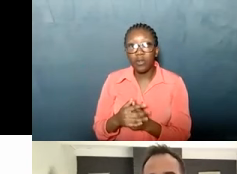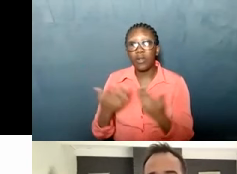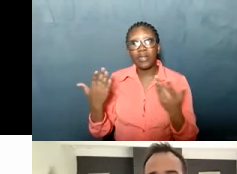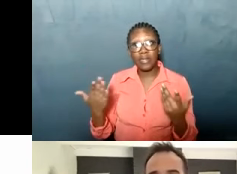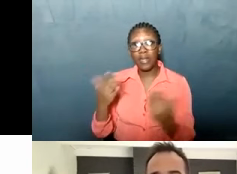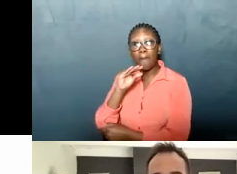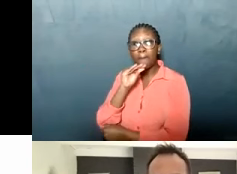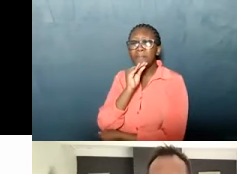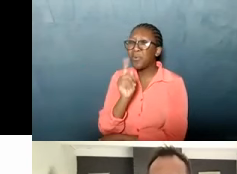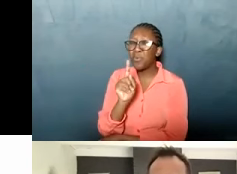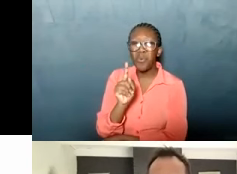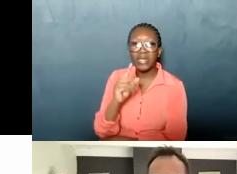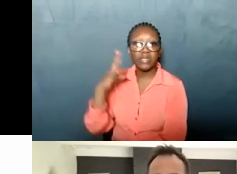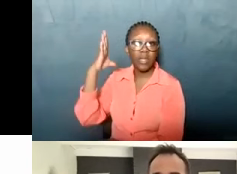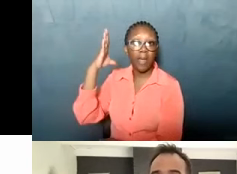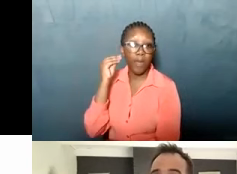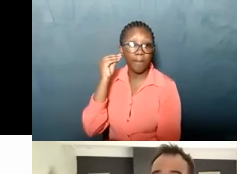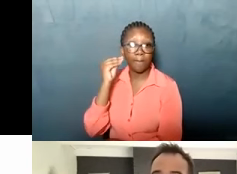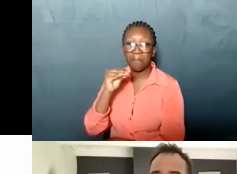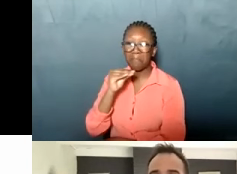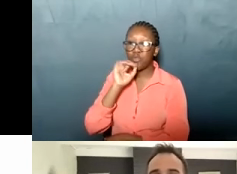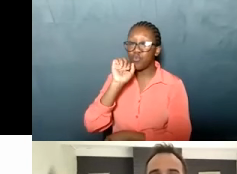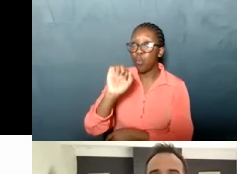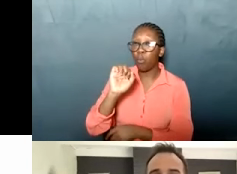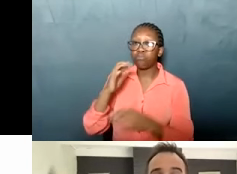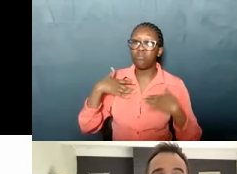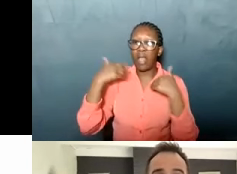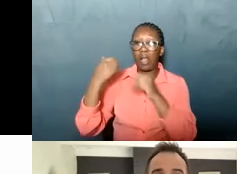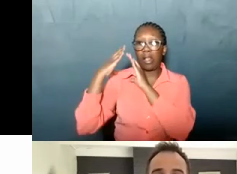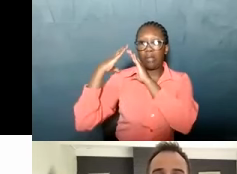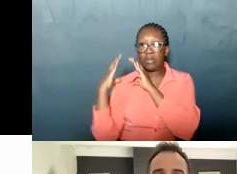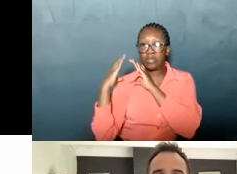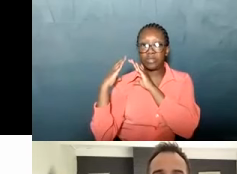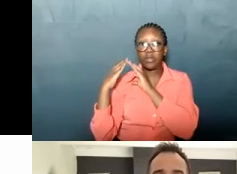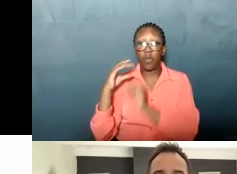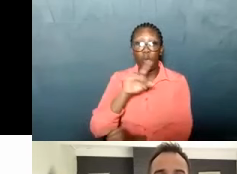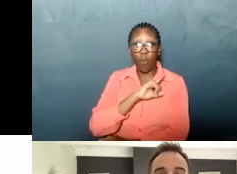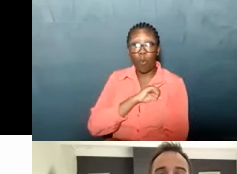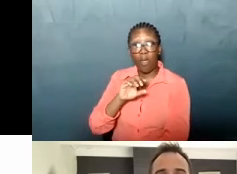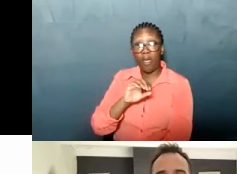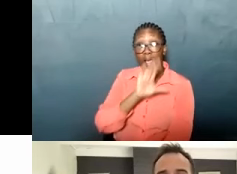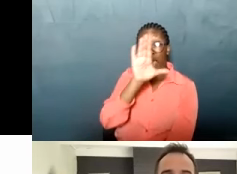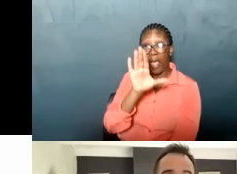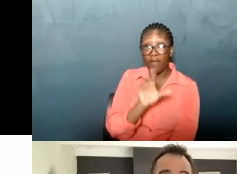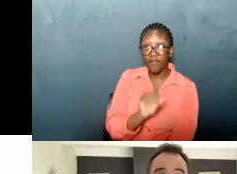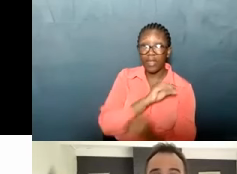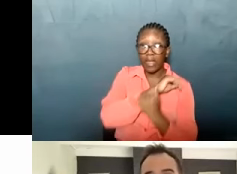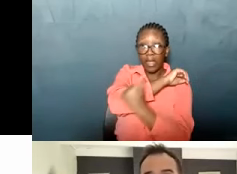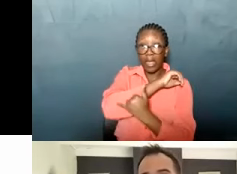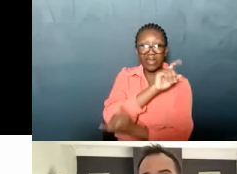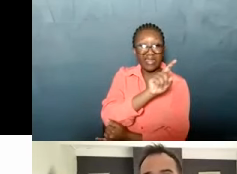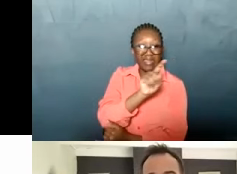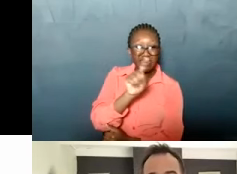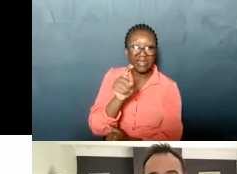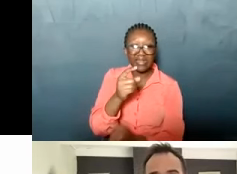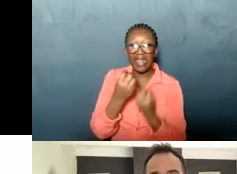terms of the health burden? Well, African countries have the highest burden of hearing loss according to the years lived with